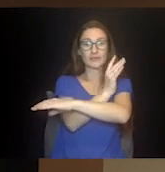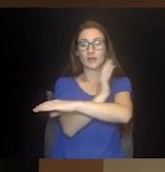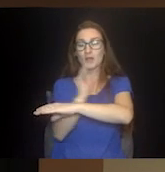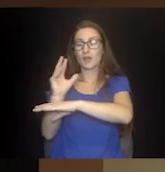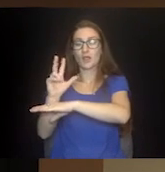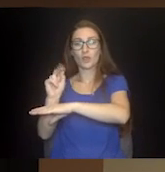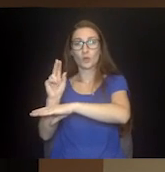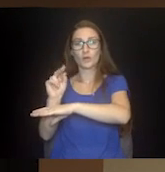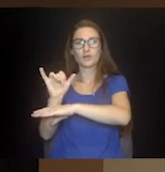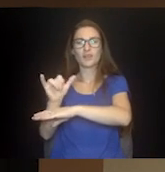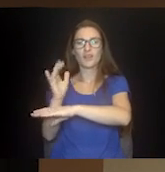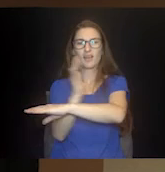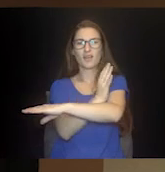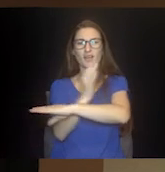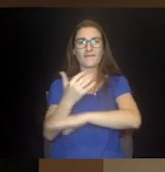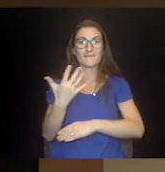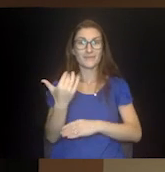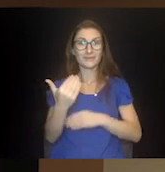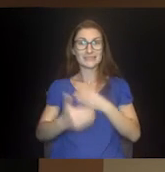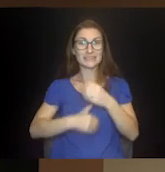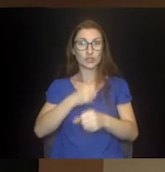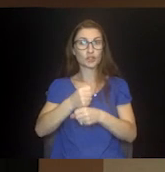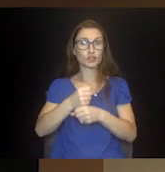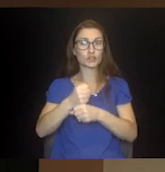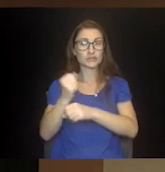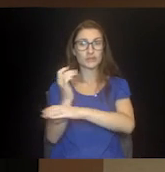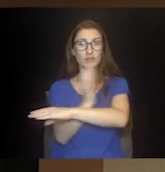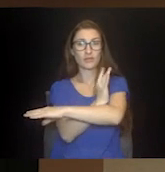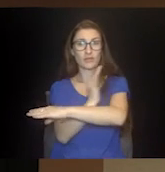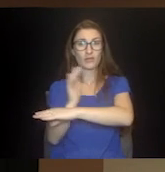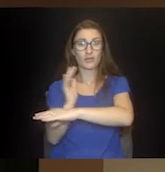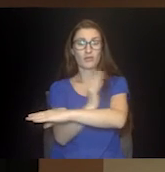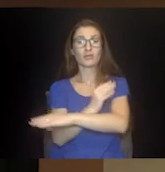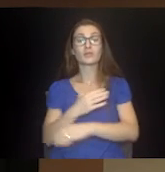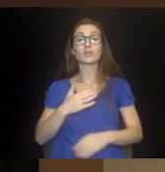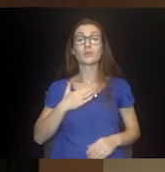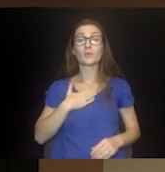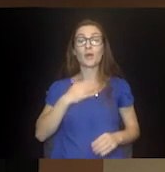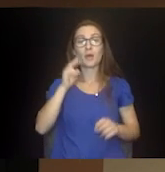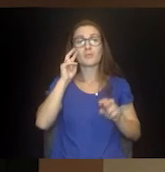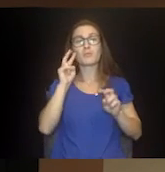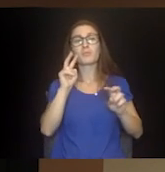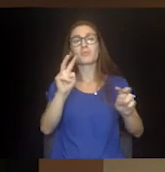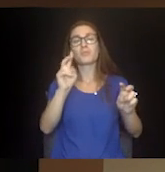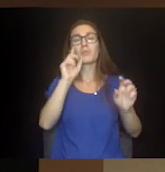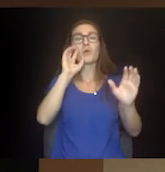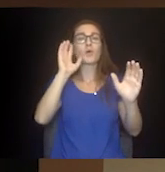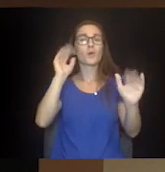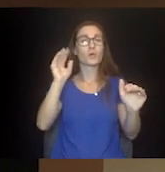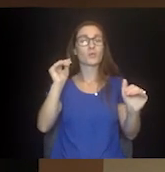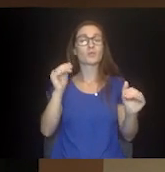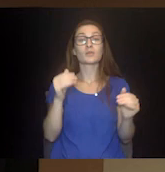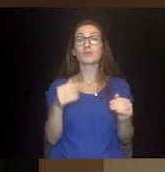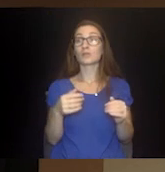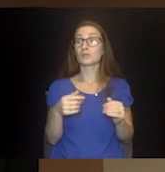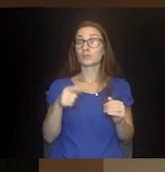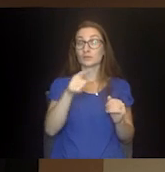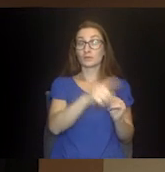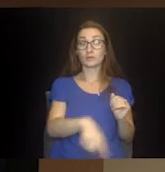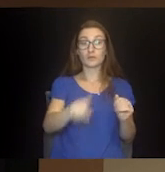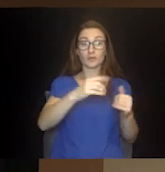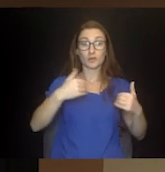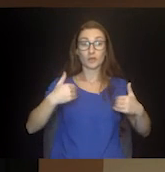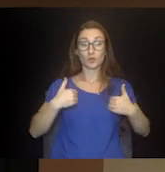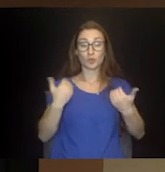15 to 30, that's a lot. So the idea and the hope for me and the vision is,